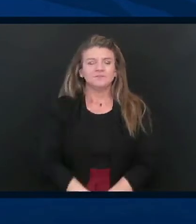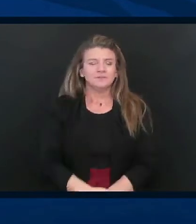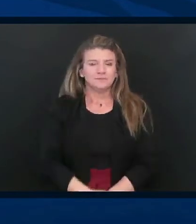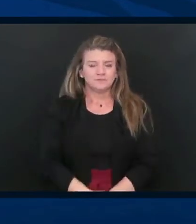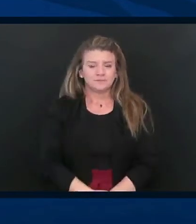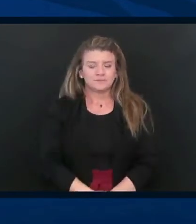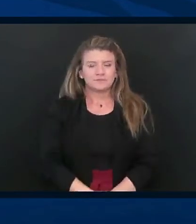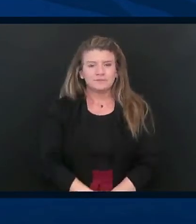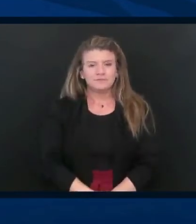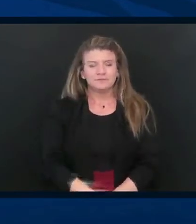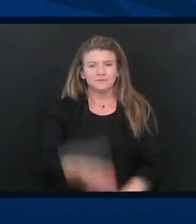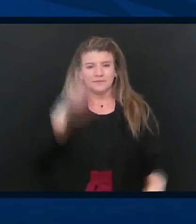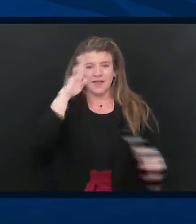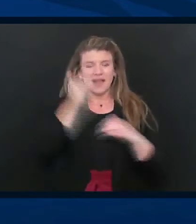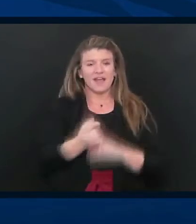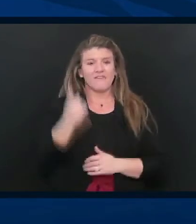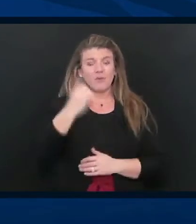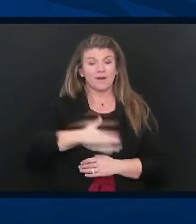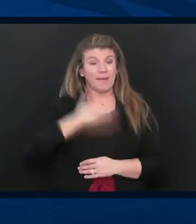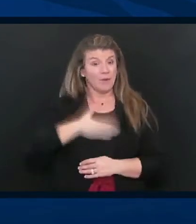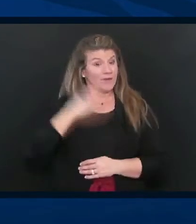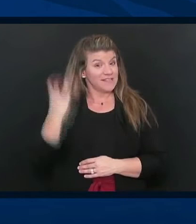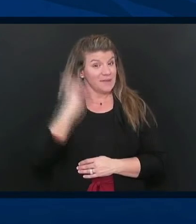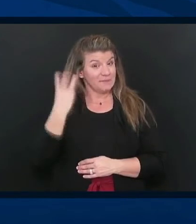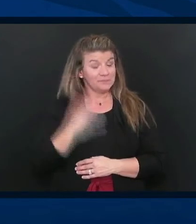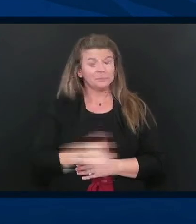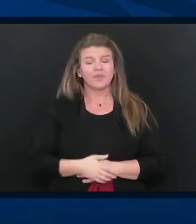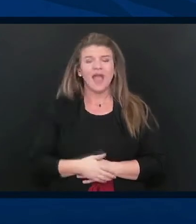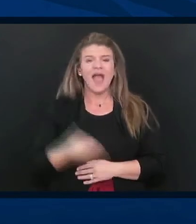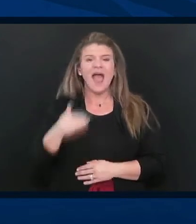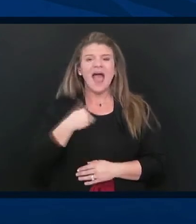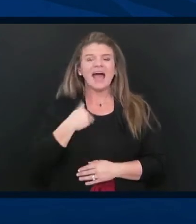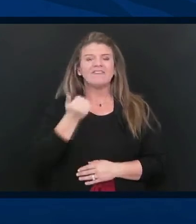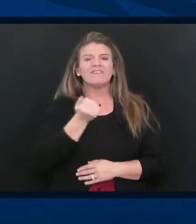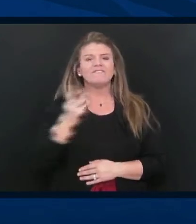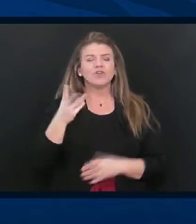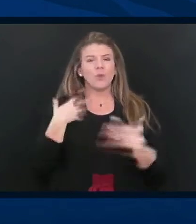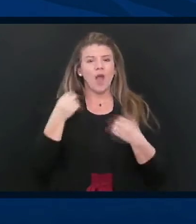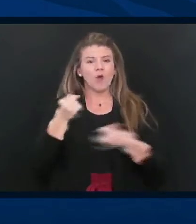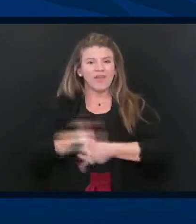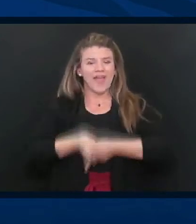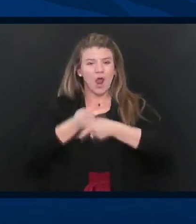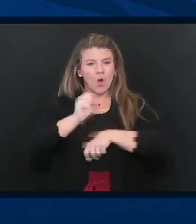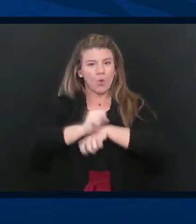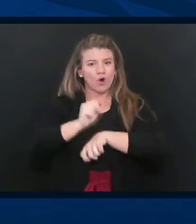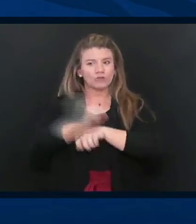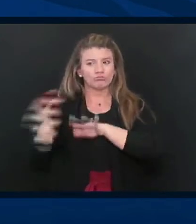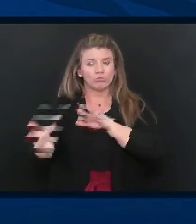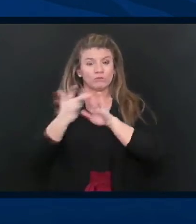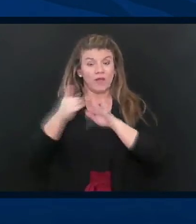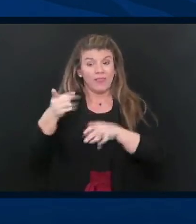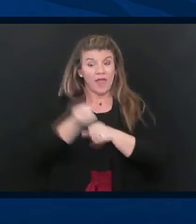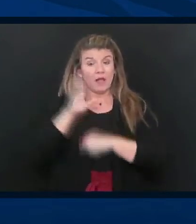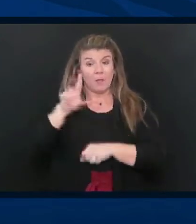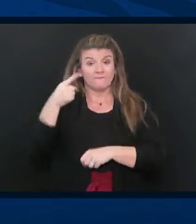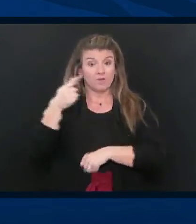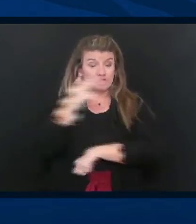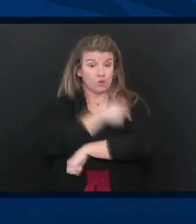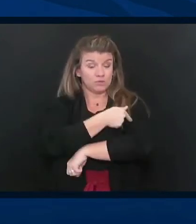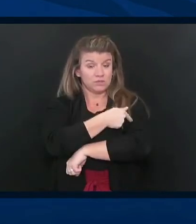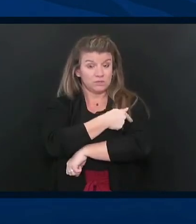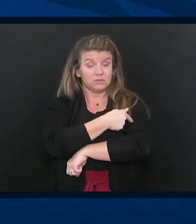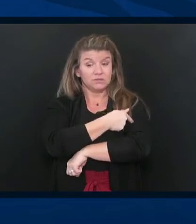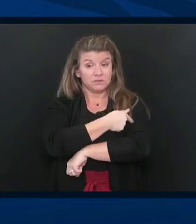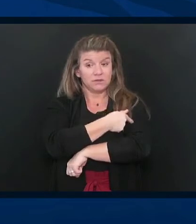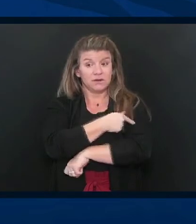Hi, everyone. Happy Wednesday. I've had a few healthcare workers reach out to me. They received their first dose of their